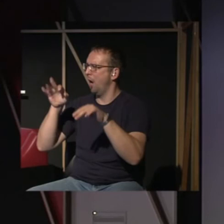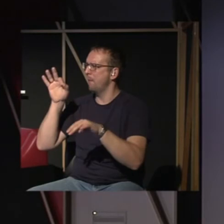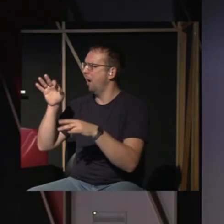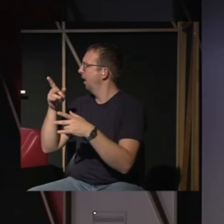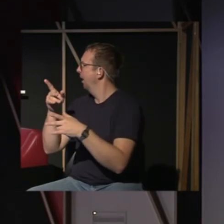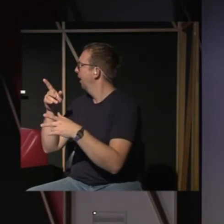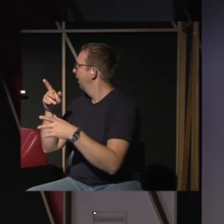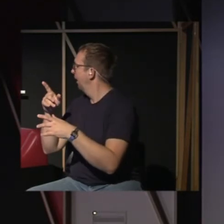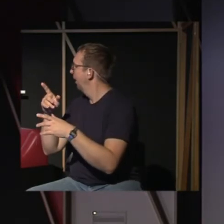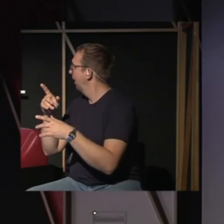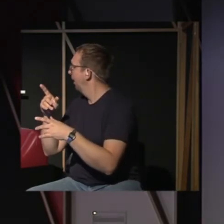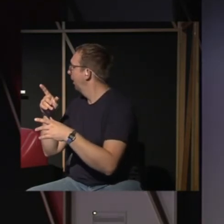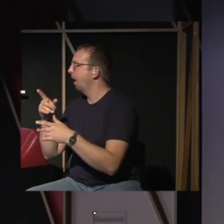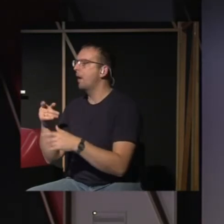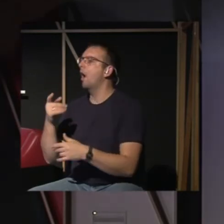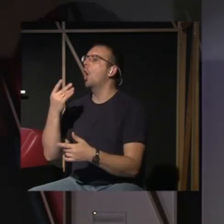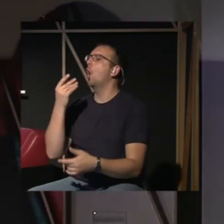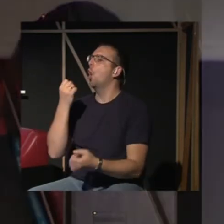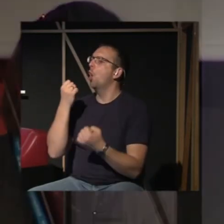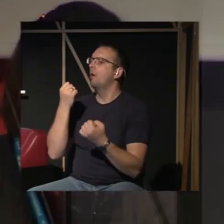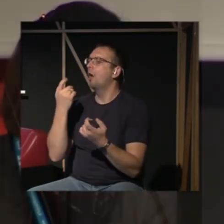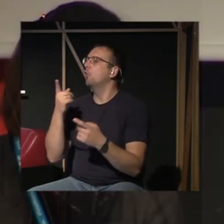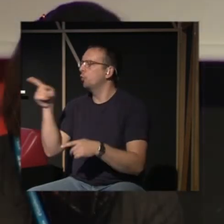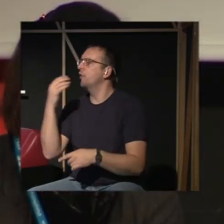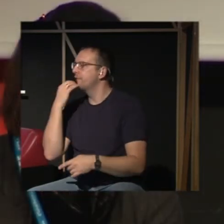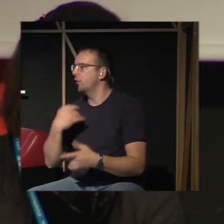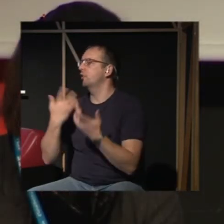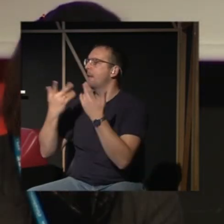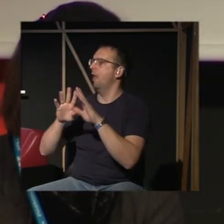Thanks, Joanna. Thanks for the question.